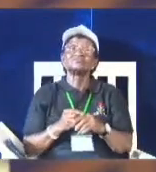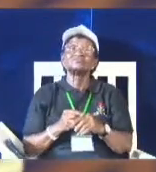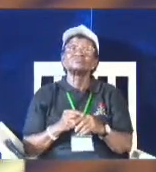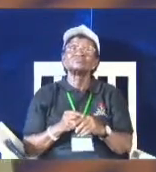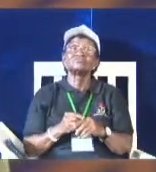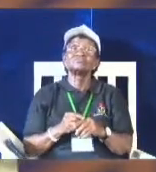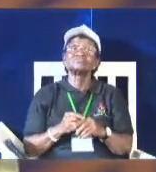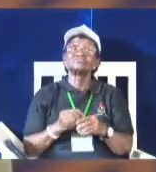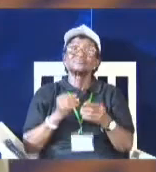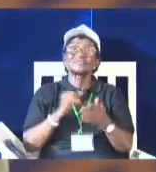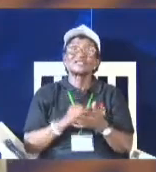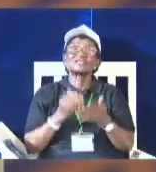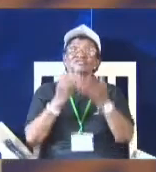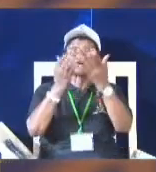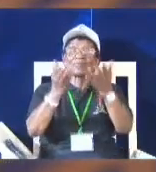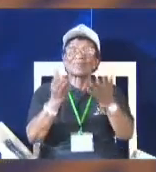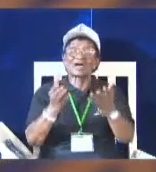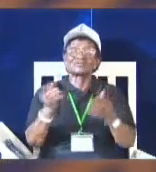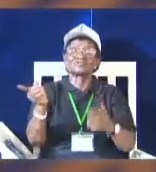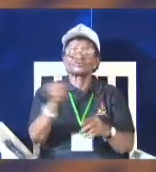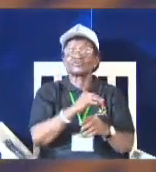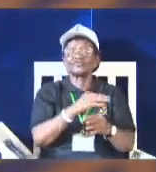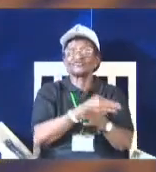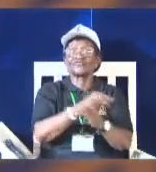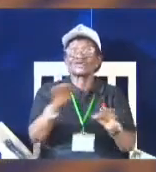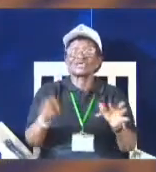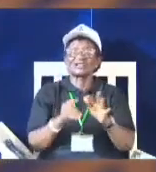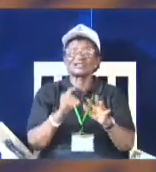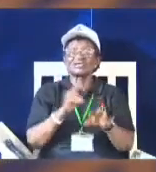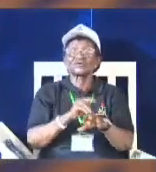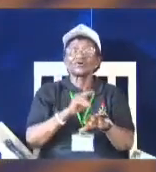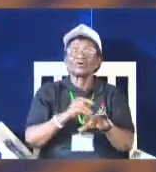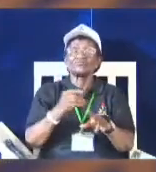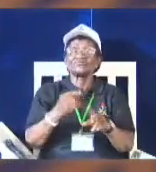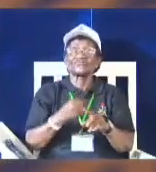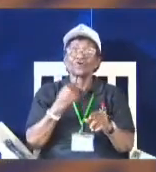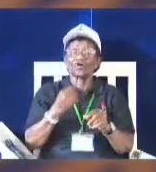It offers you freedom from